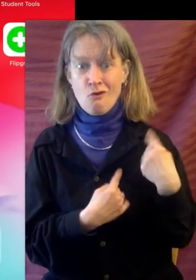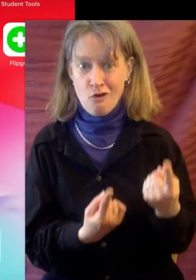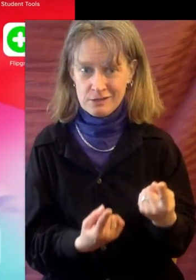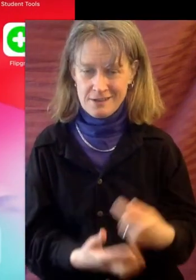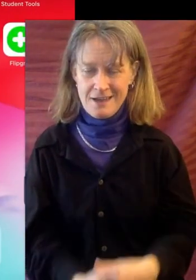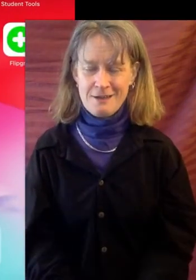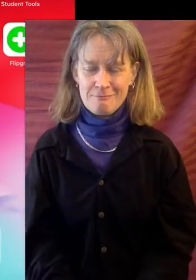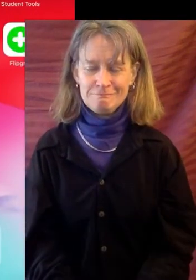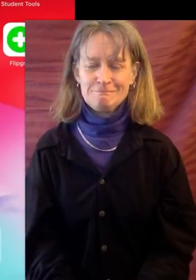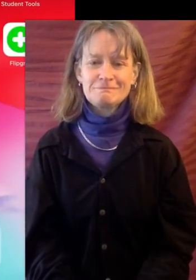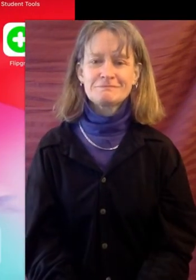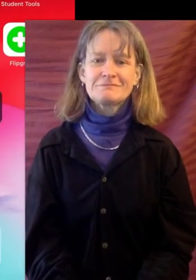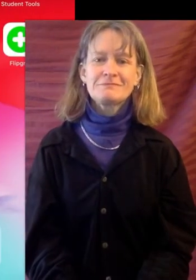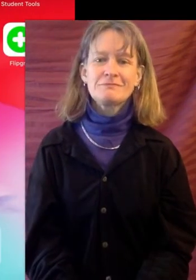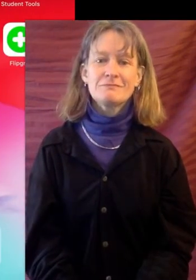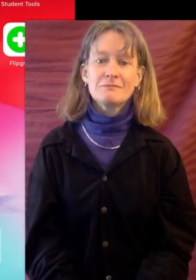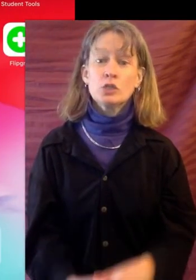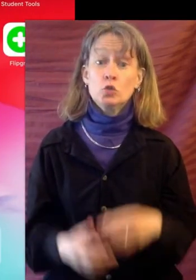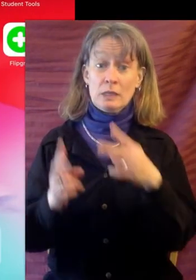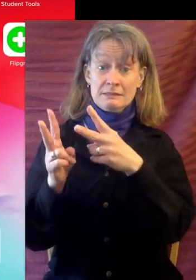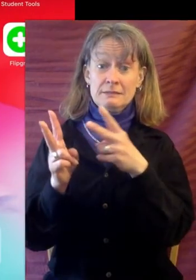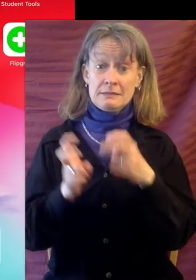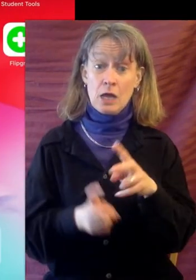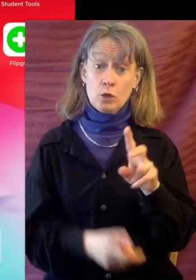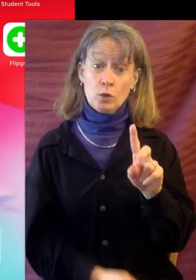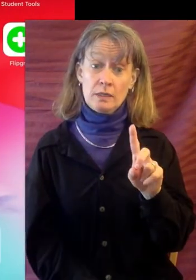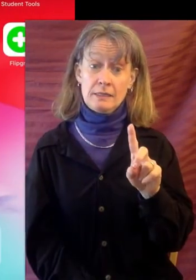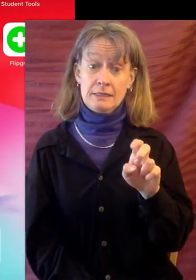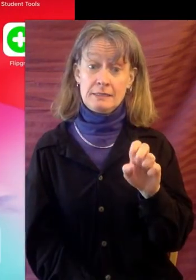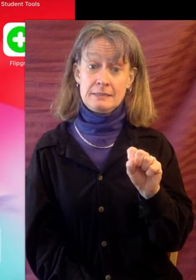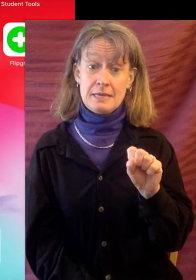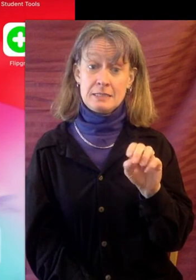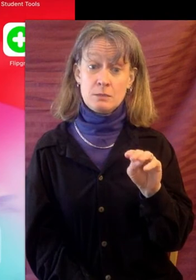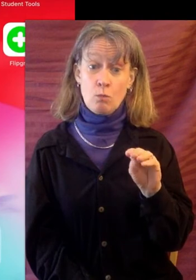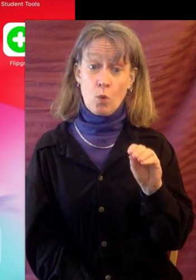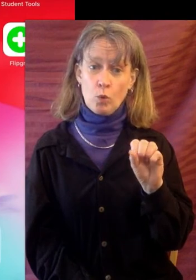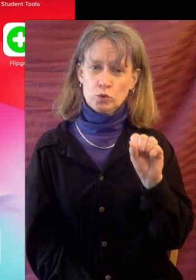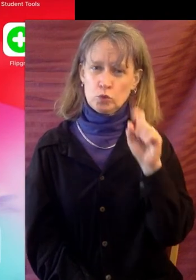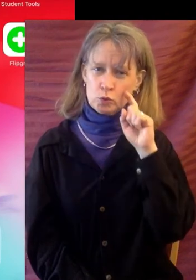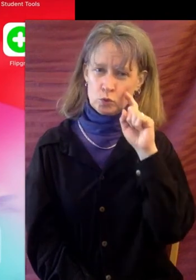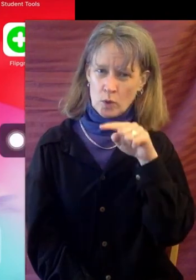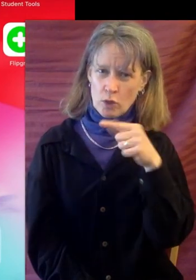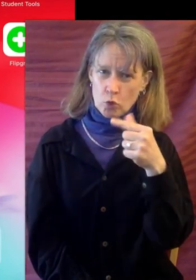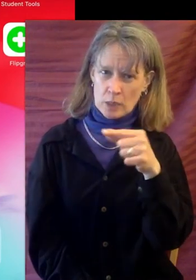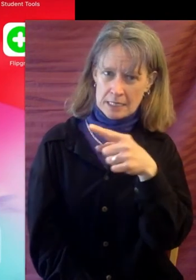You can download this app, Desmos. It's the green one in the middle of the screen.